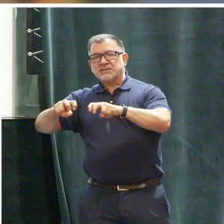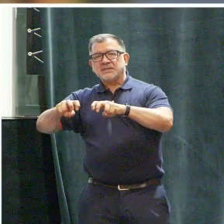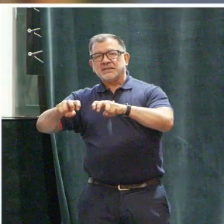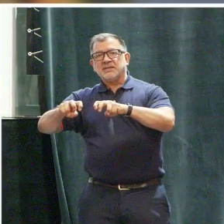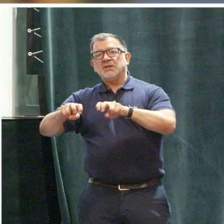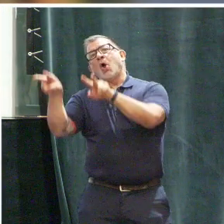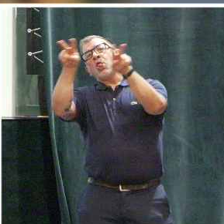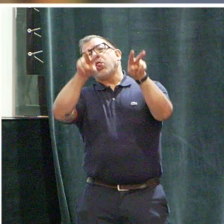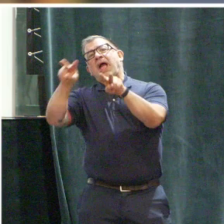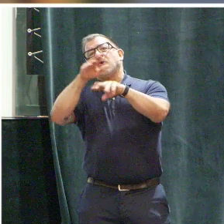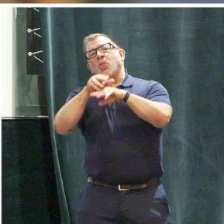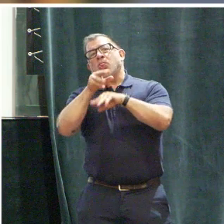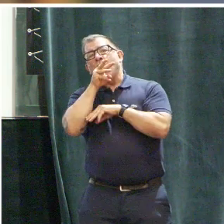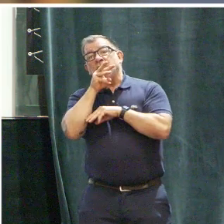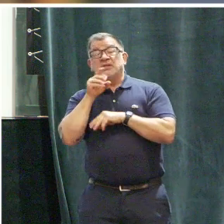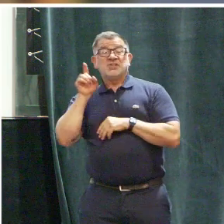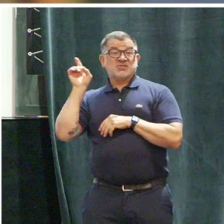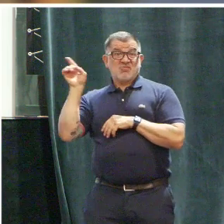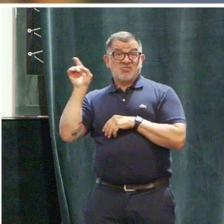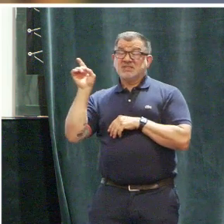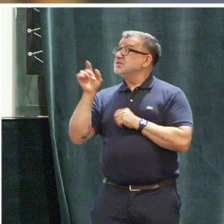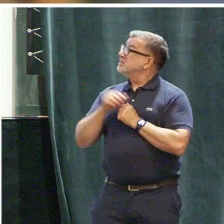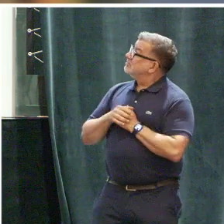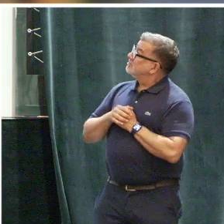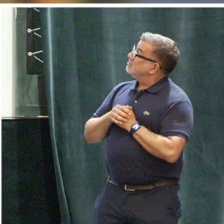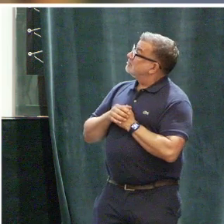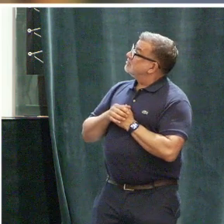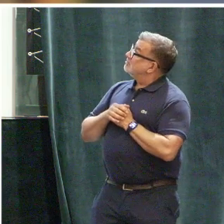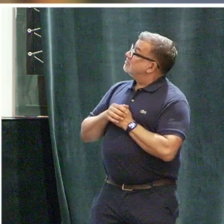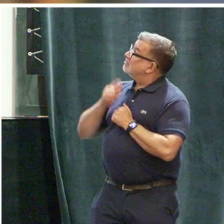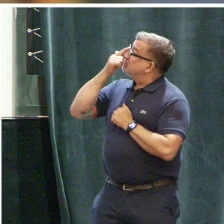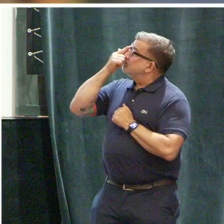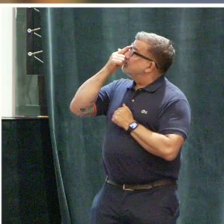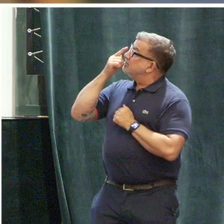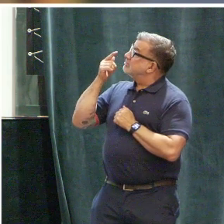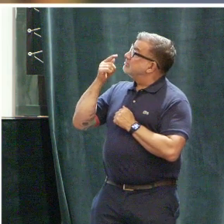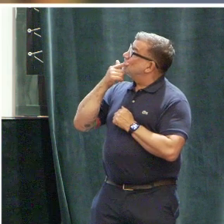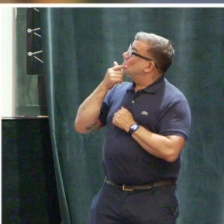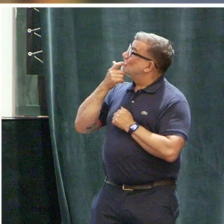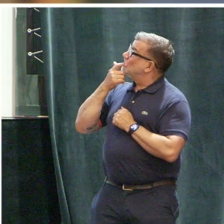water. So that's been what we've gone with in this last node.